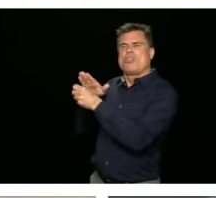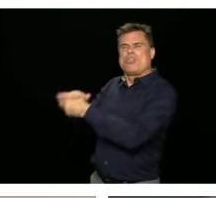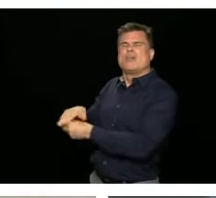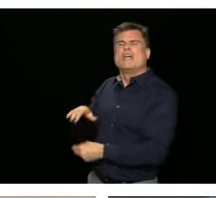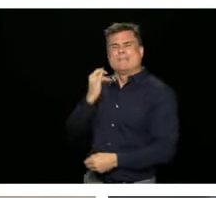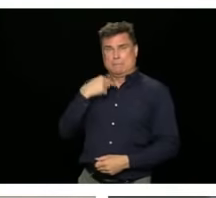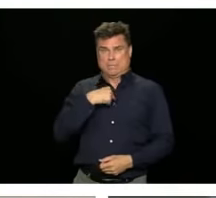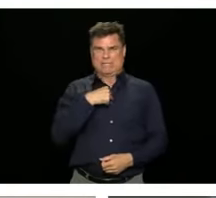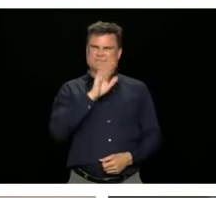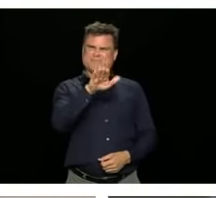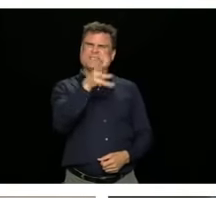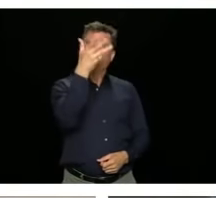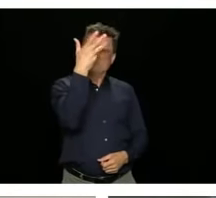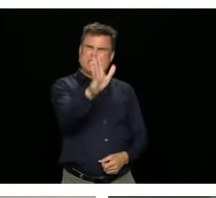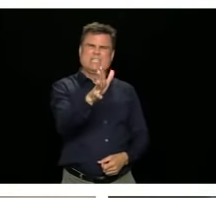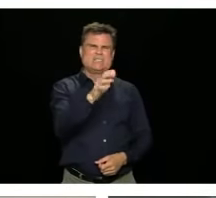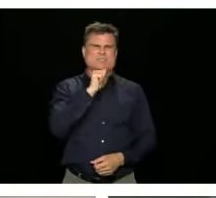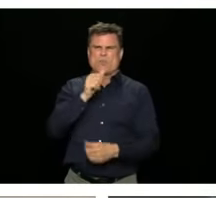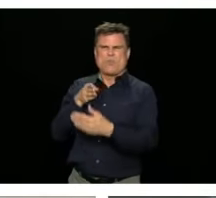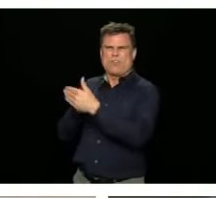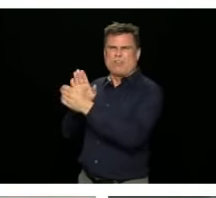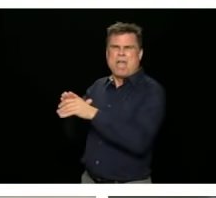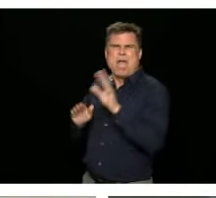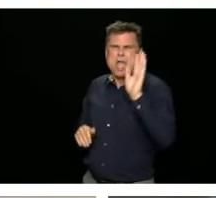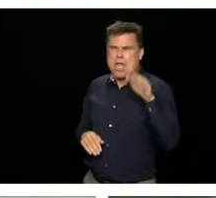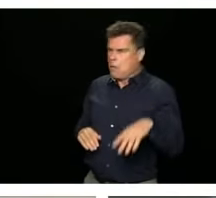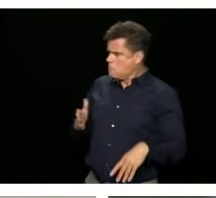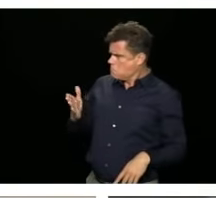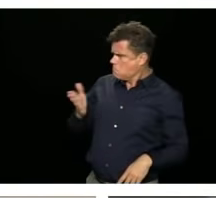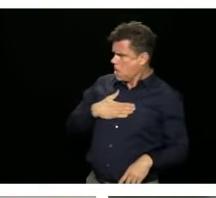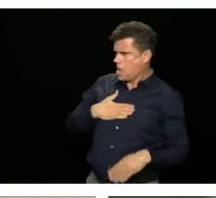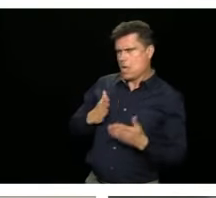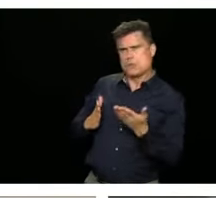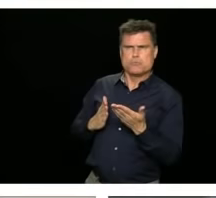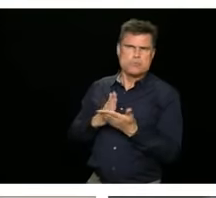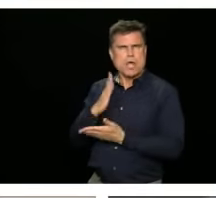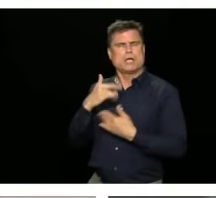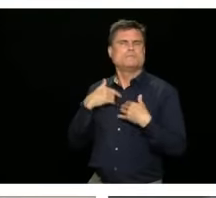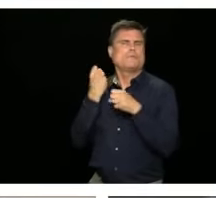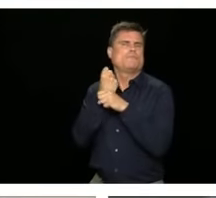maybe MLA Kalan, would you like to take this question? Yeah, it's,